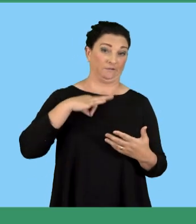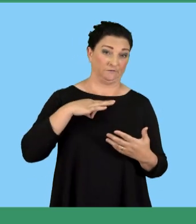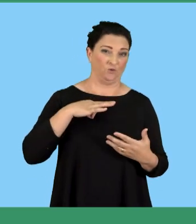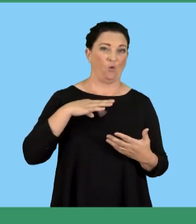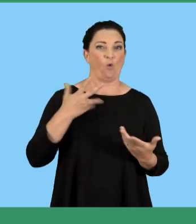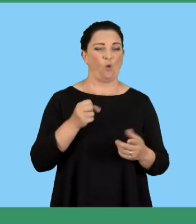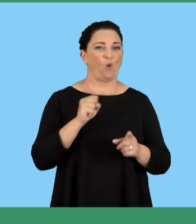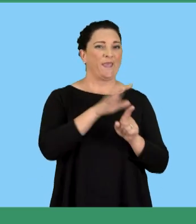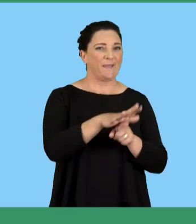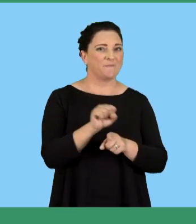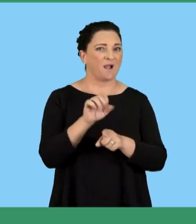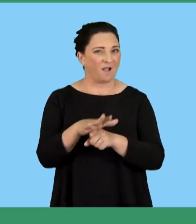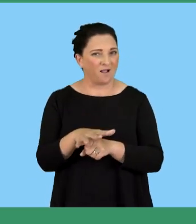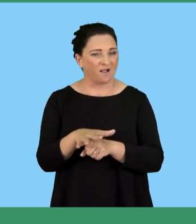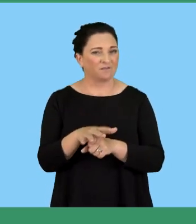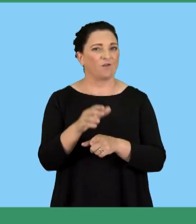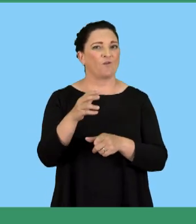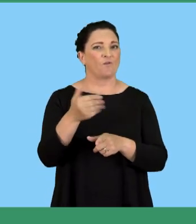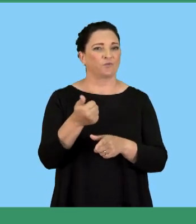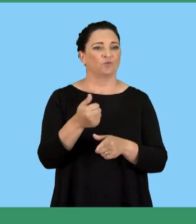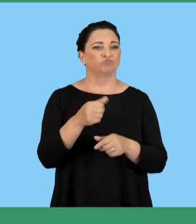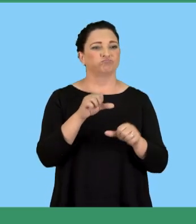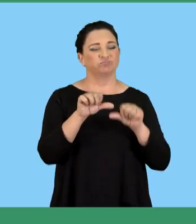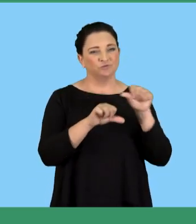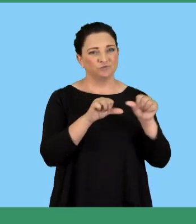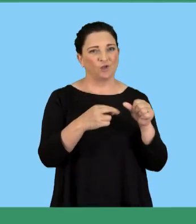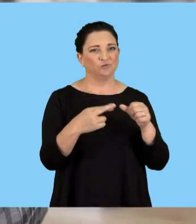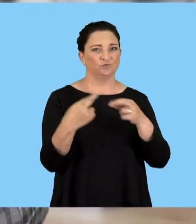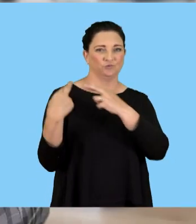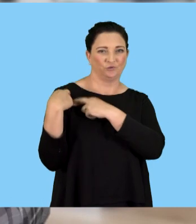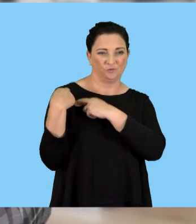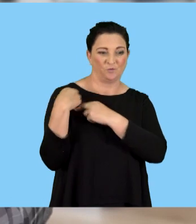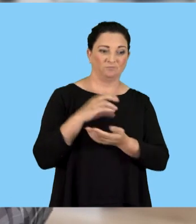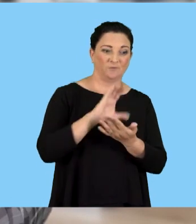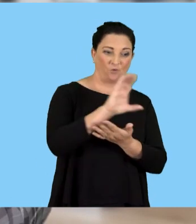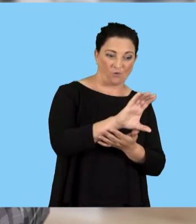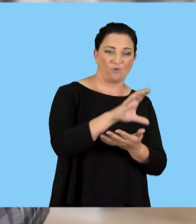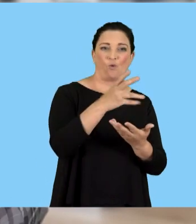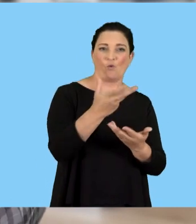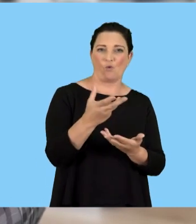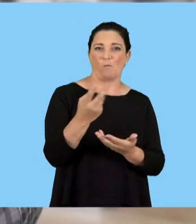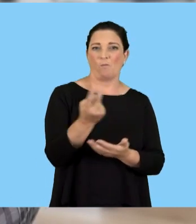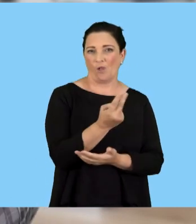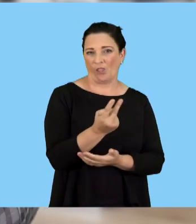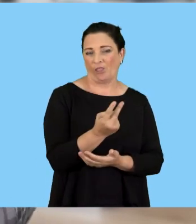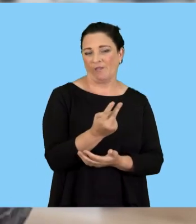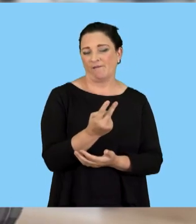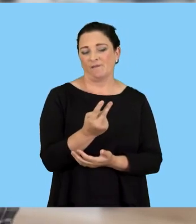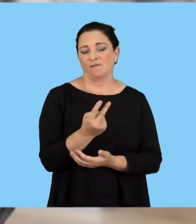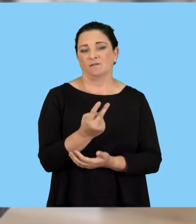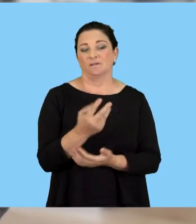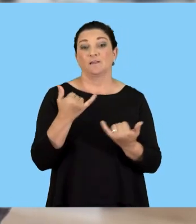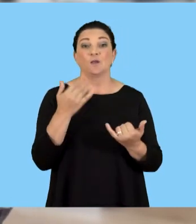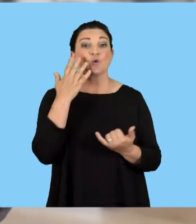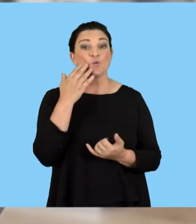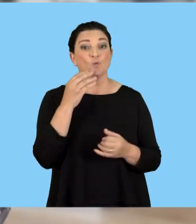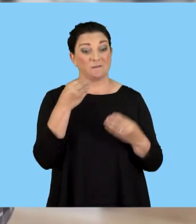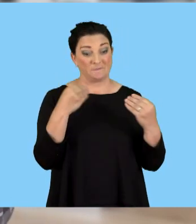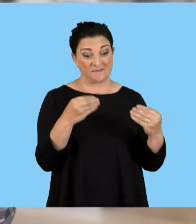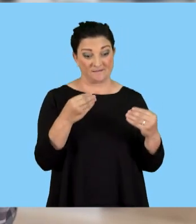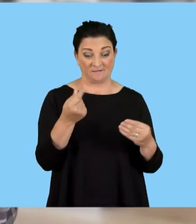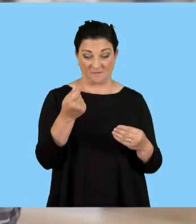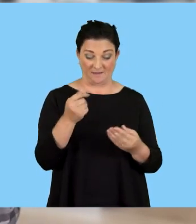does both your corporate social responsibility and corporate social investment. What are those advantages now?